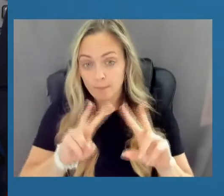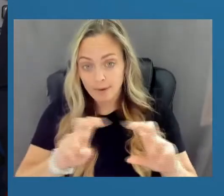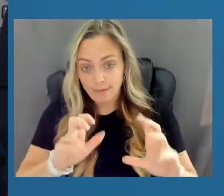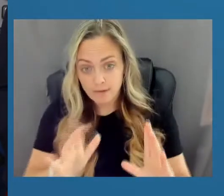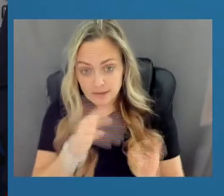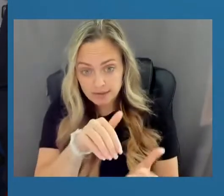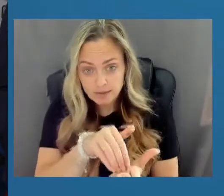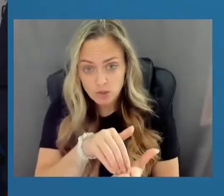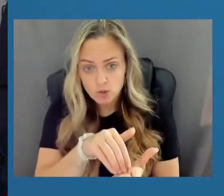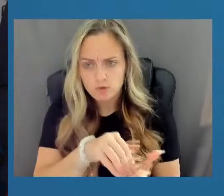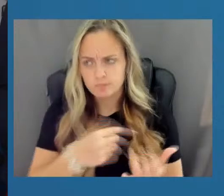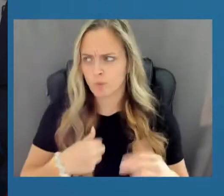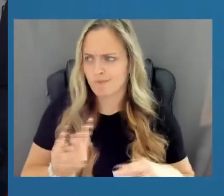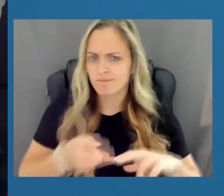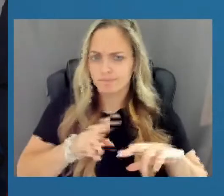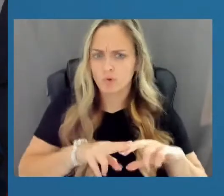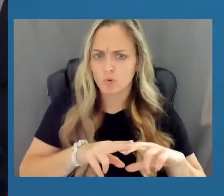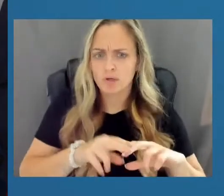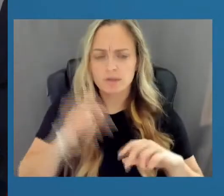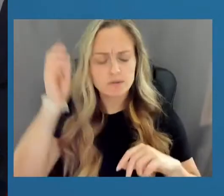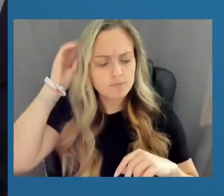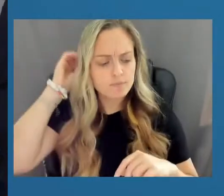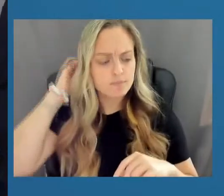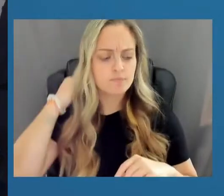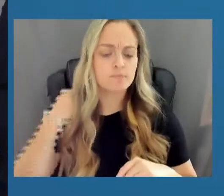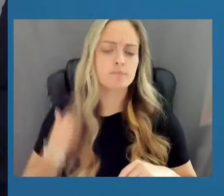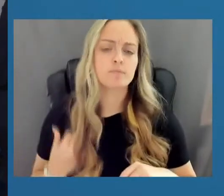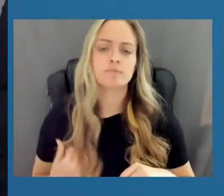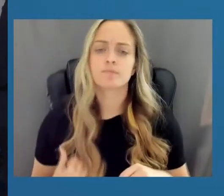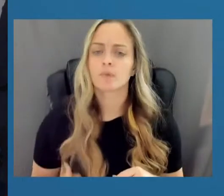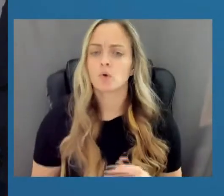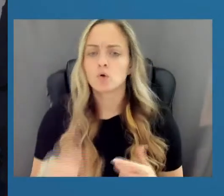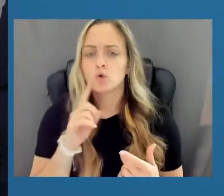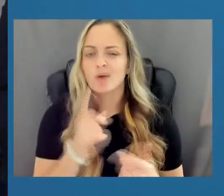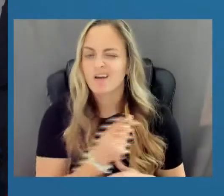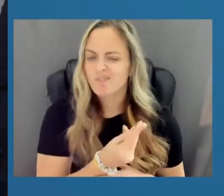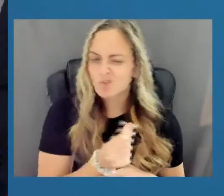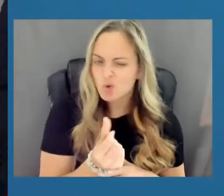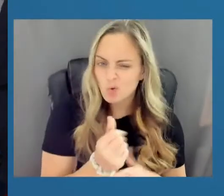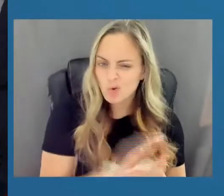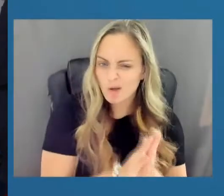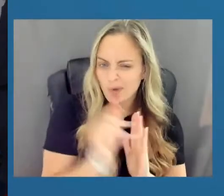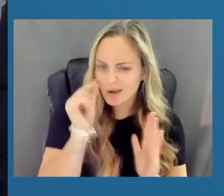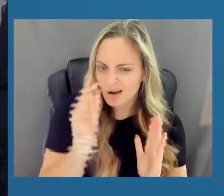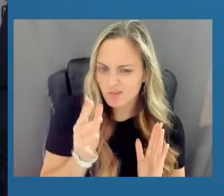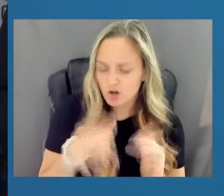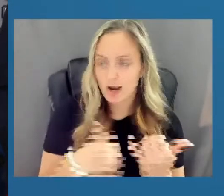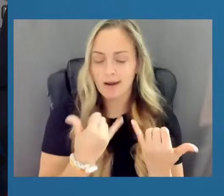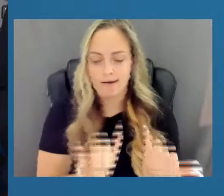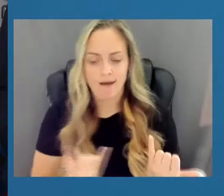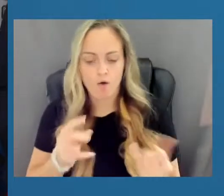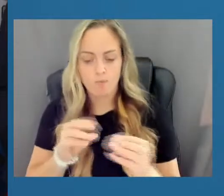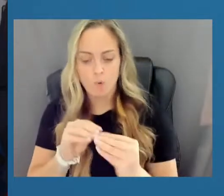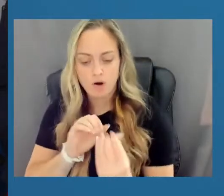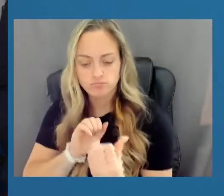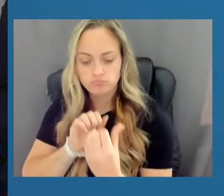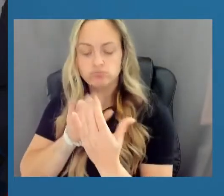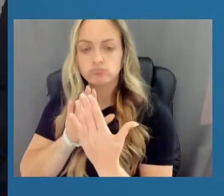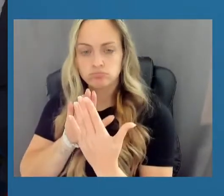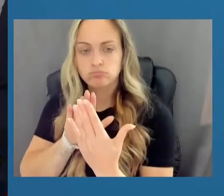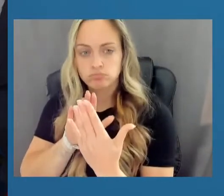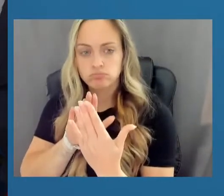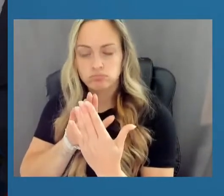really increased. You know, we've gone from just a few when I first became governor to be this coordinated approach where we can